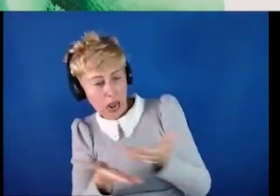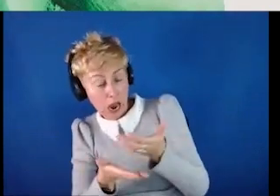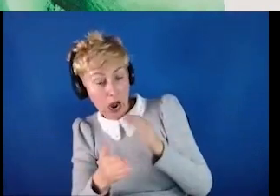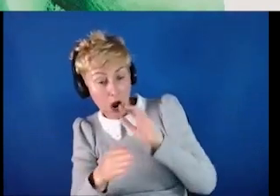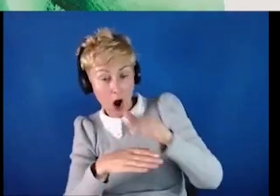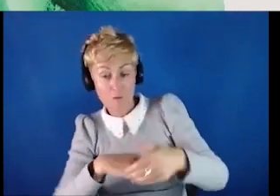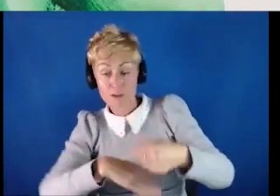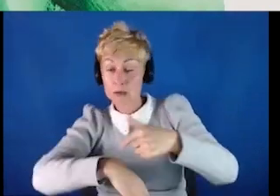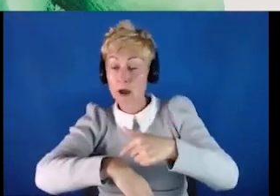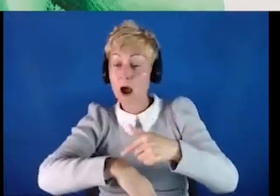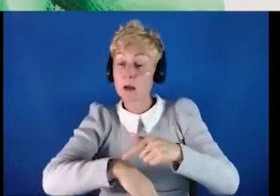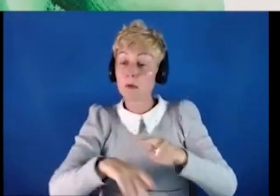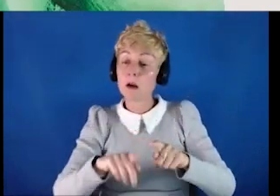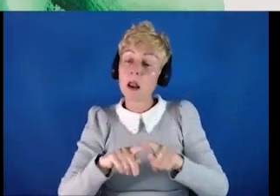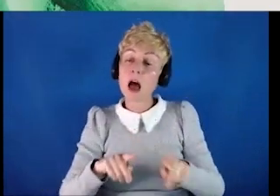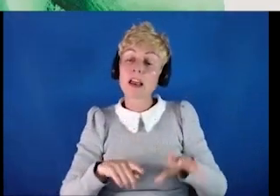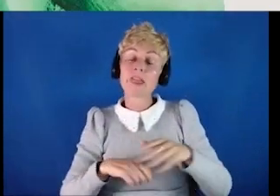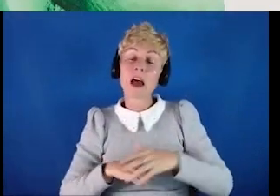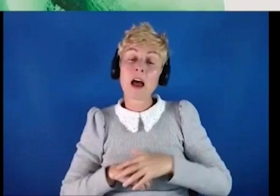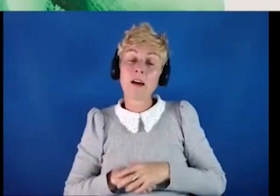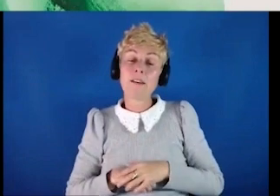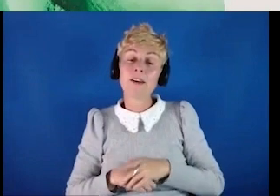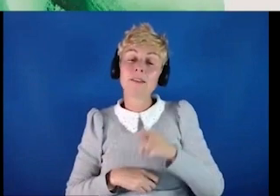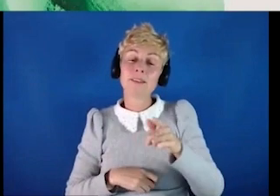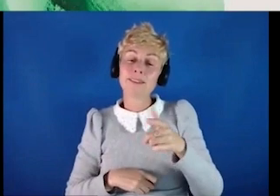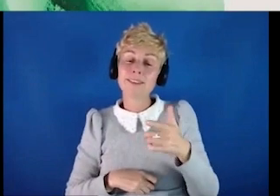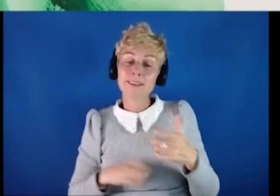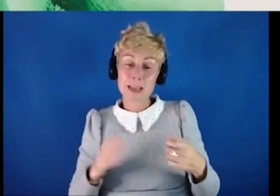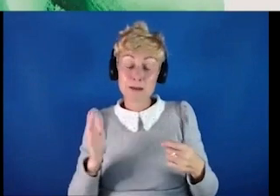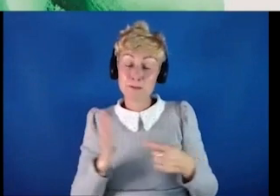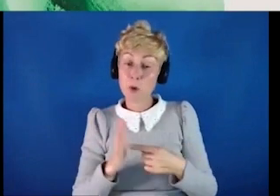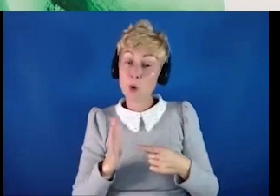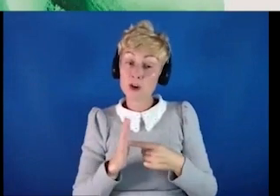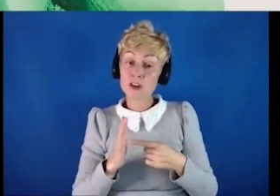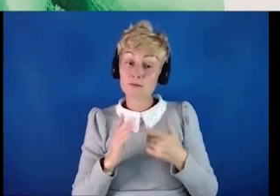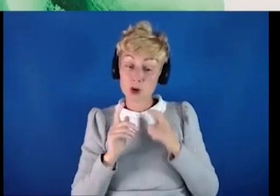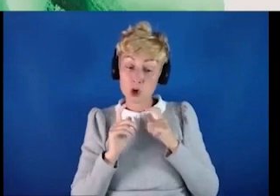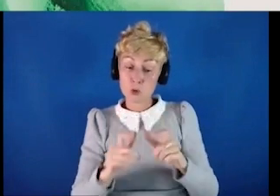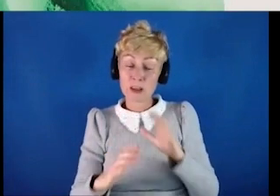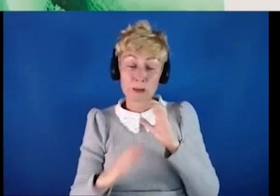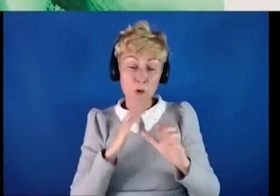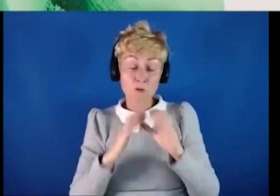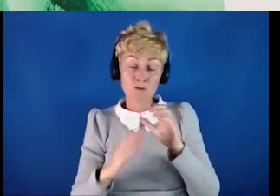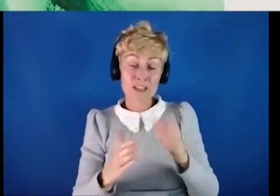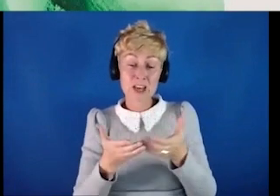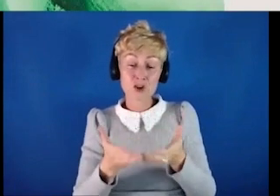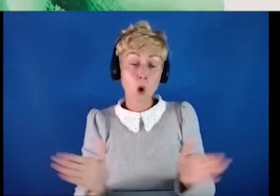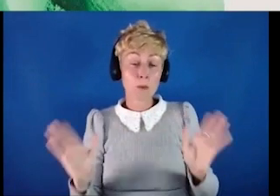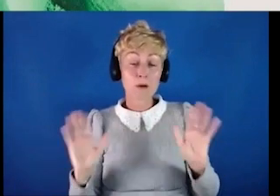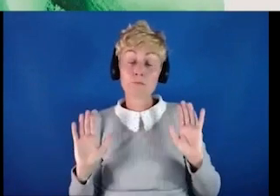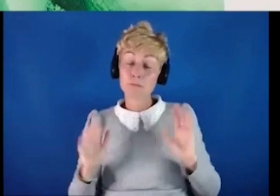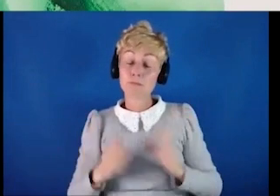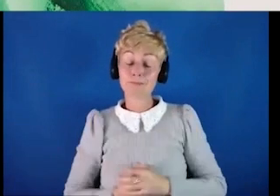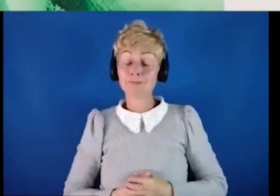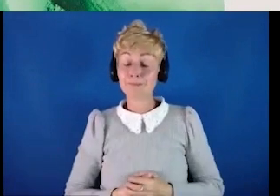time. I think this is just really important to keep the conversation going.